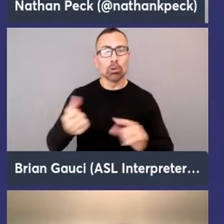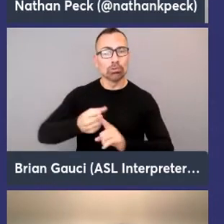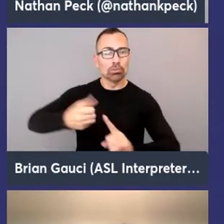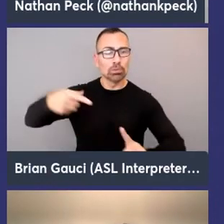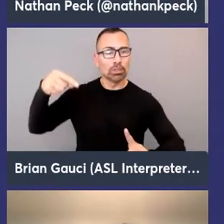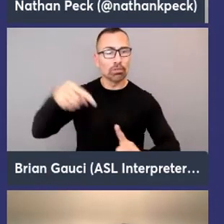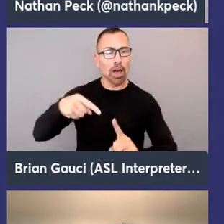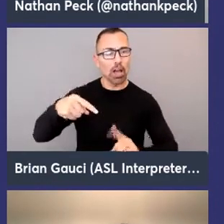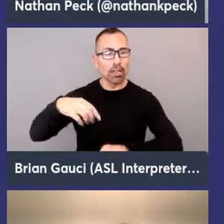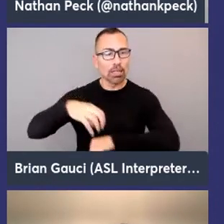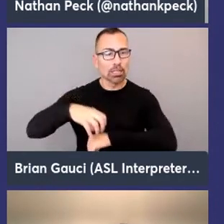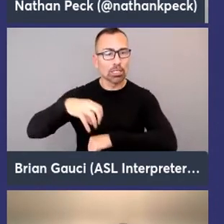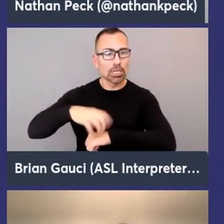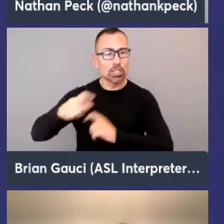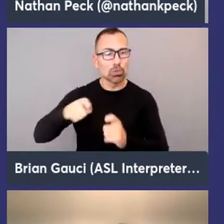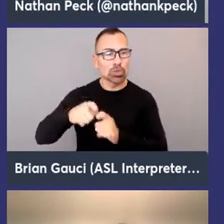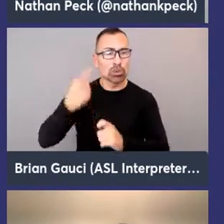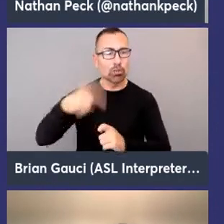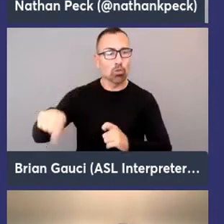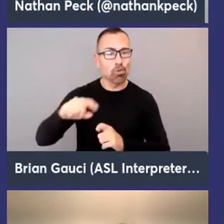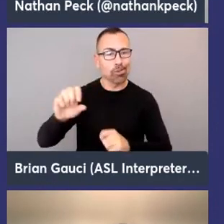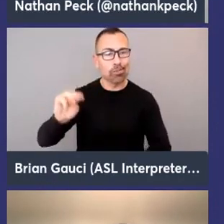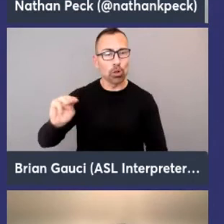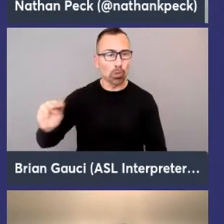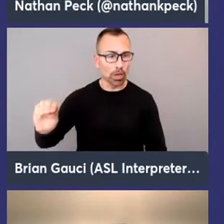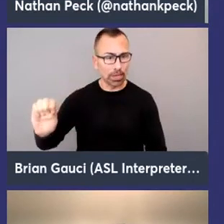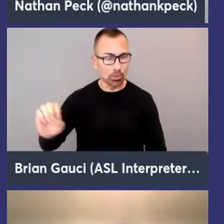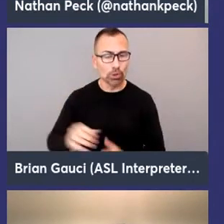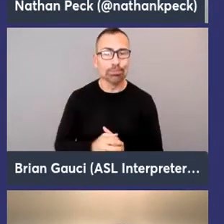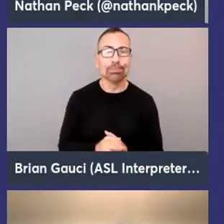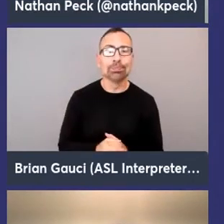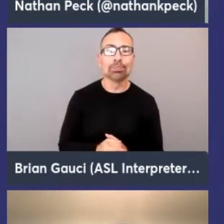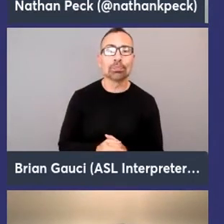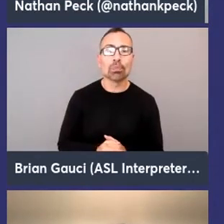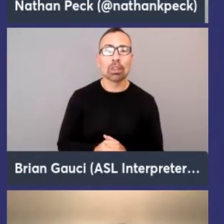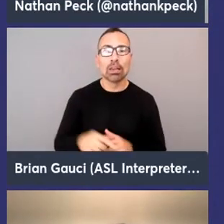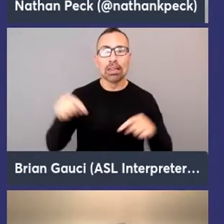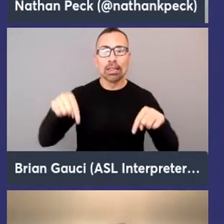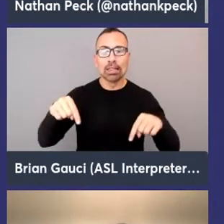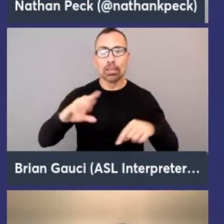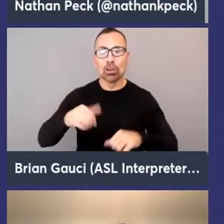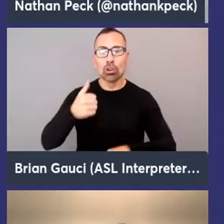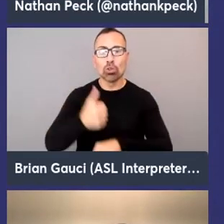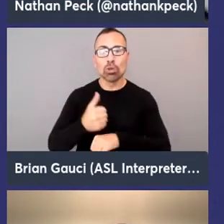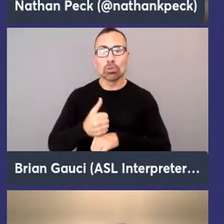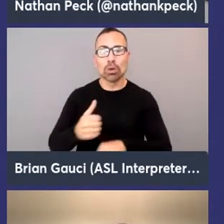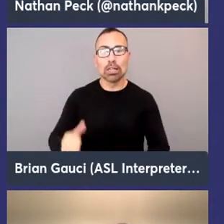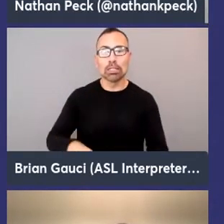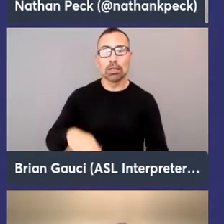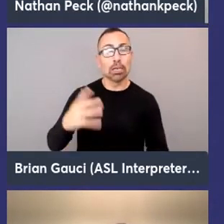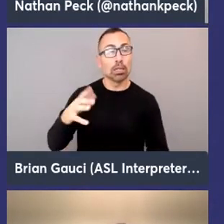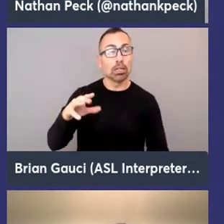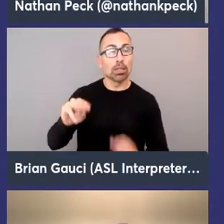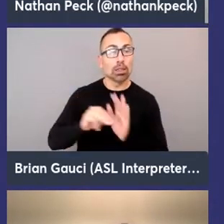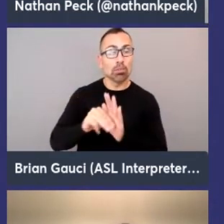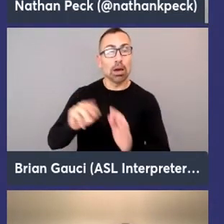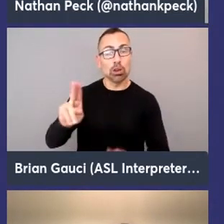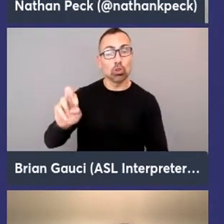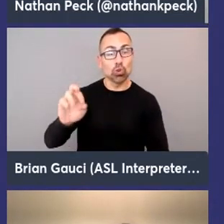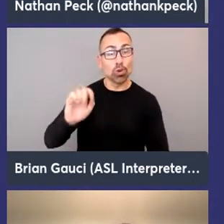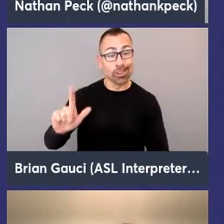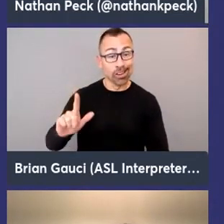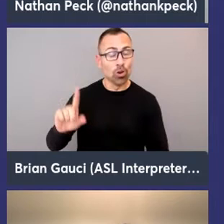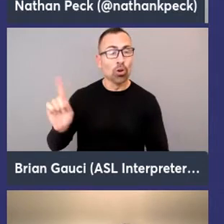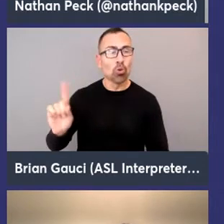container specification for multimodal endpoint. In this case, we specify the model URL, that's the S3 location where all the